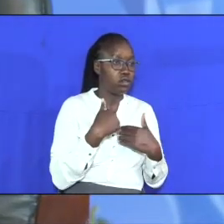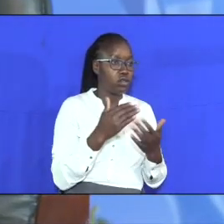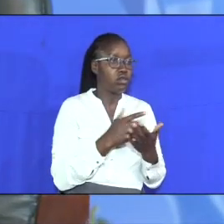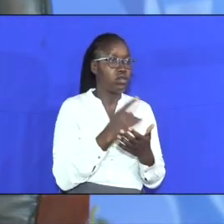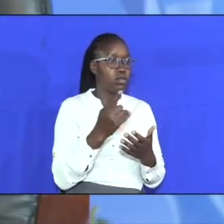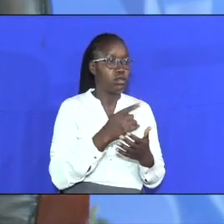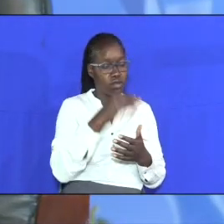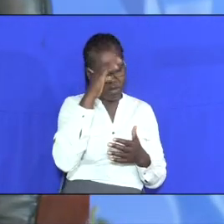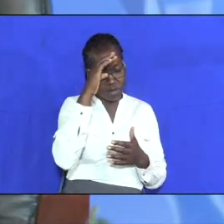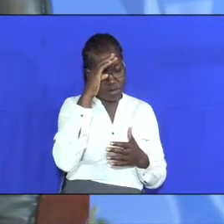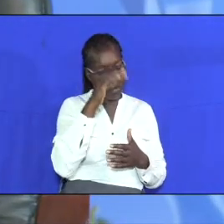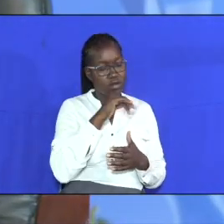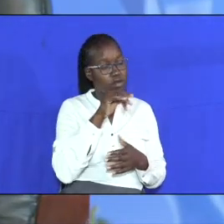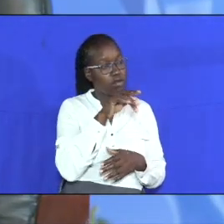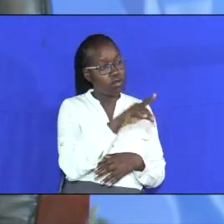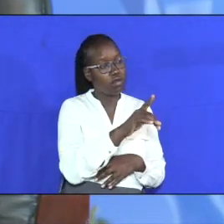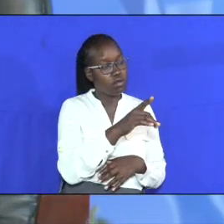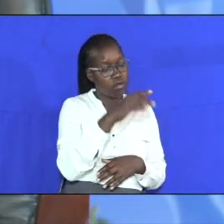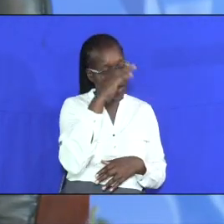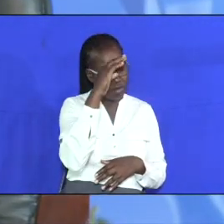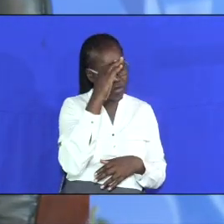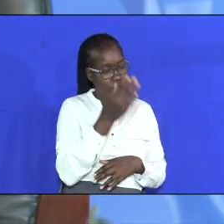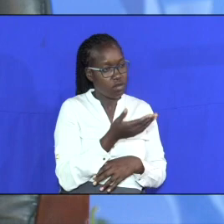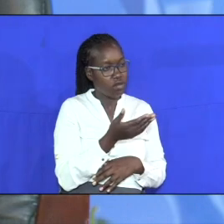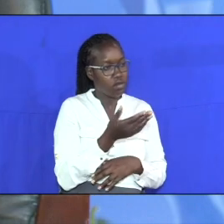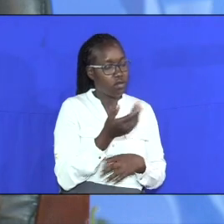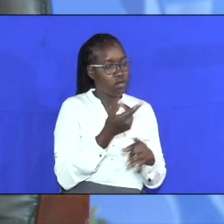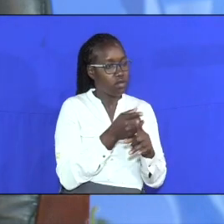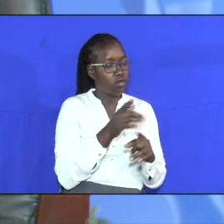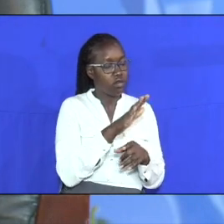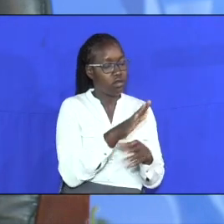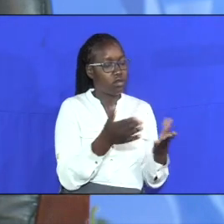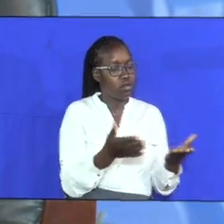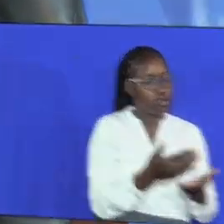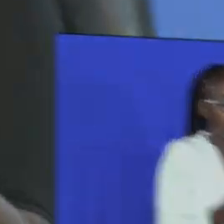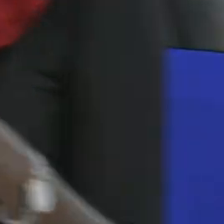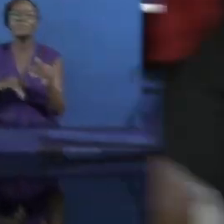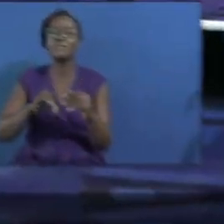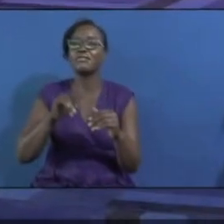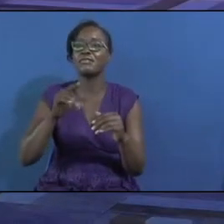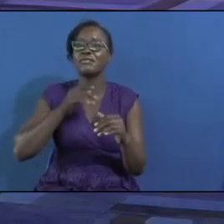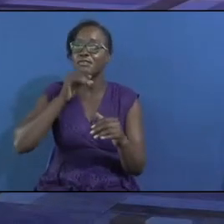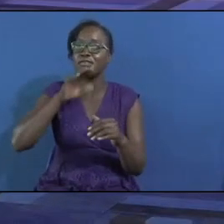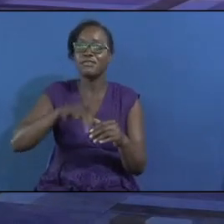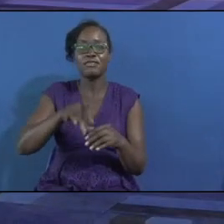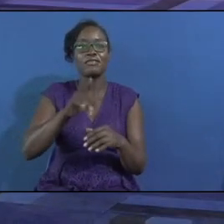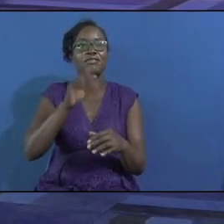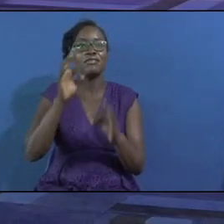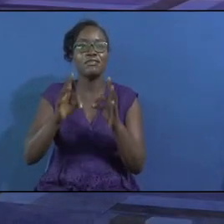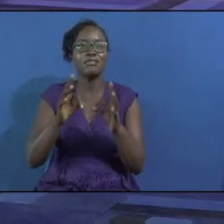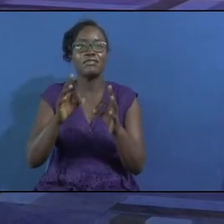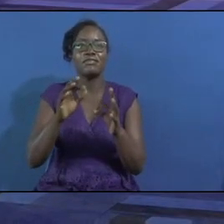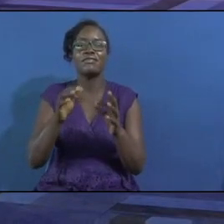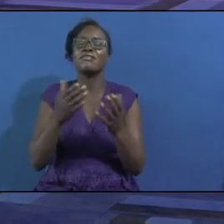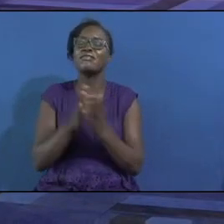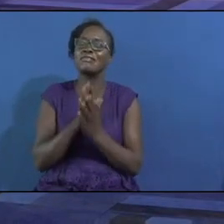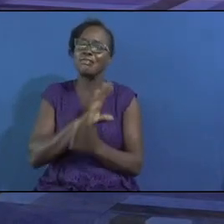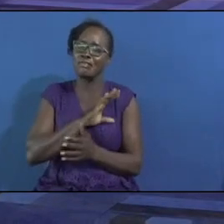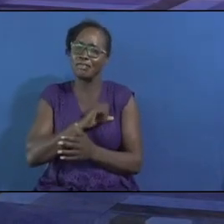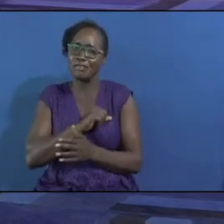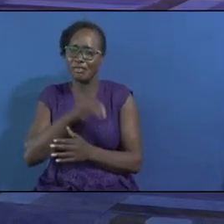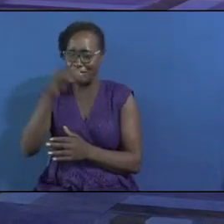is an alcoholic, it's not you who is an alcoholic, but you are there to give support. So if you can tolerate